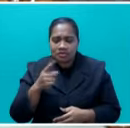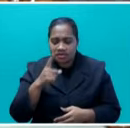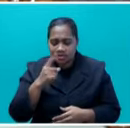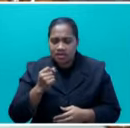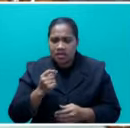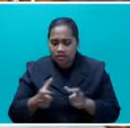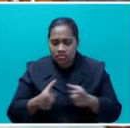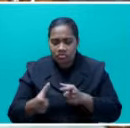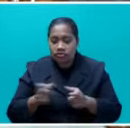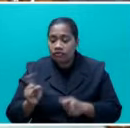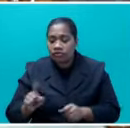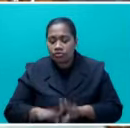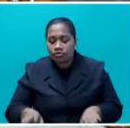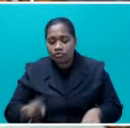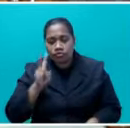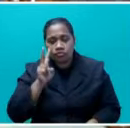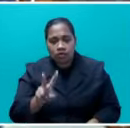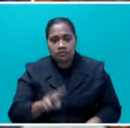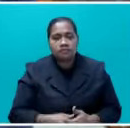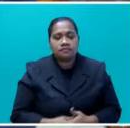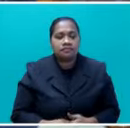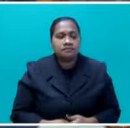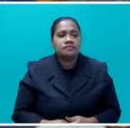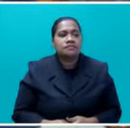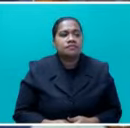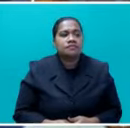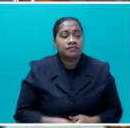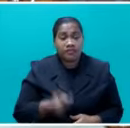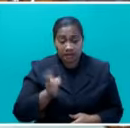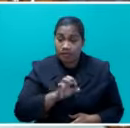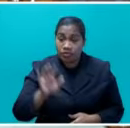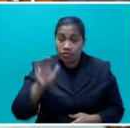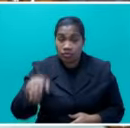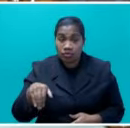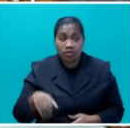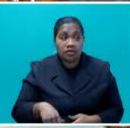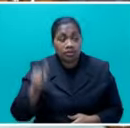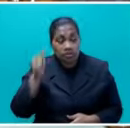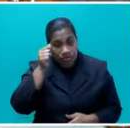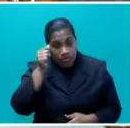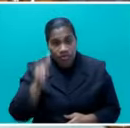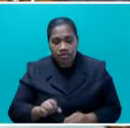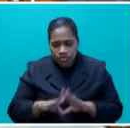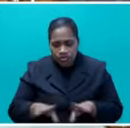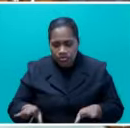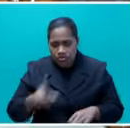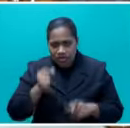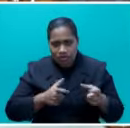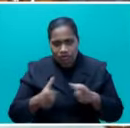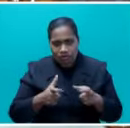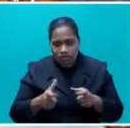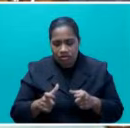children watch on television via classification programs or full channels. If you're not home, you know they're not going to watch anything that they should not be watching.